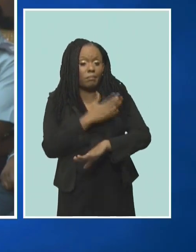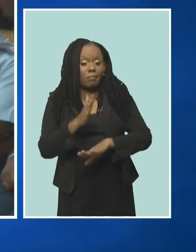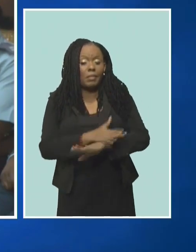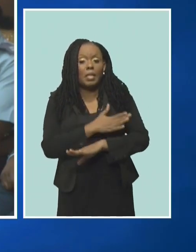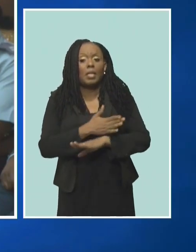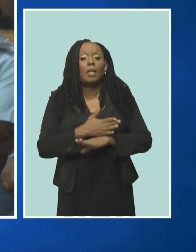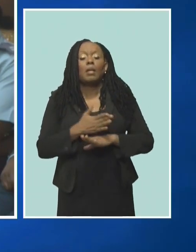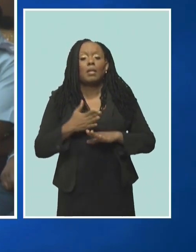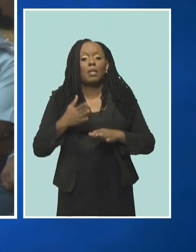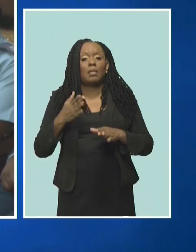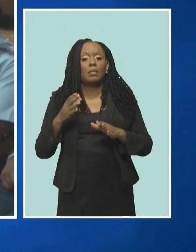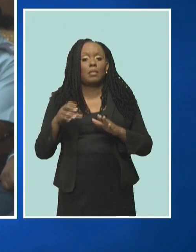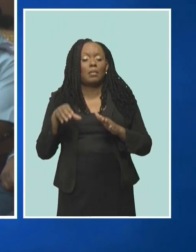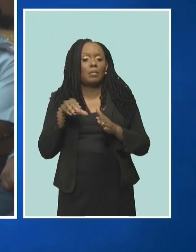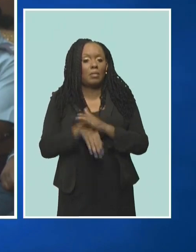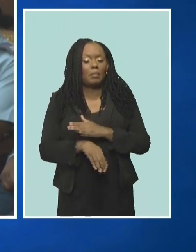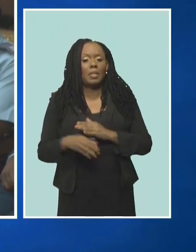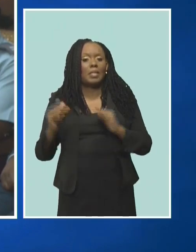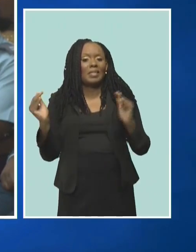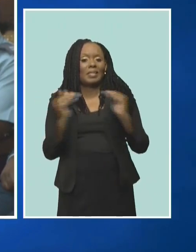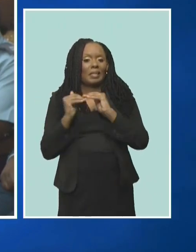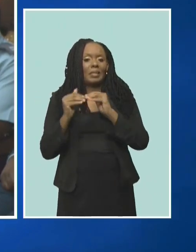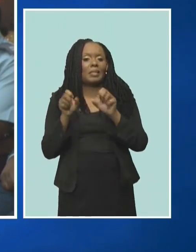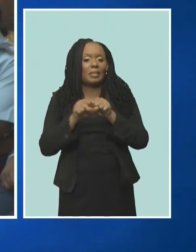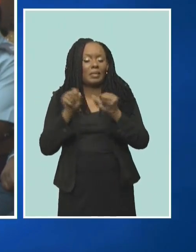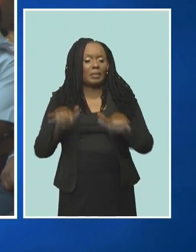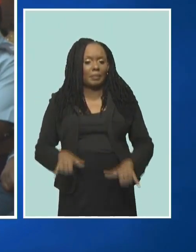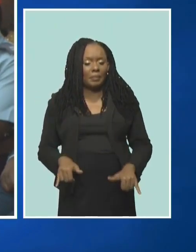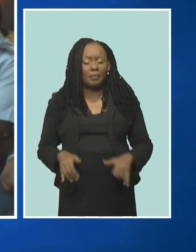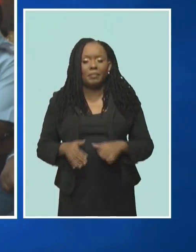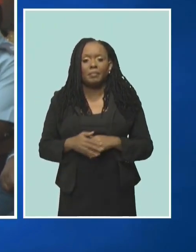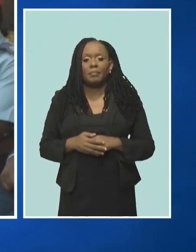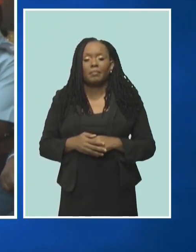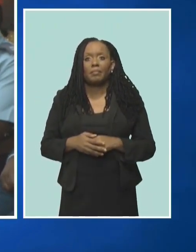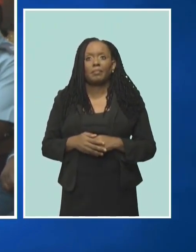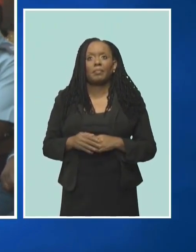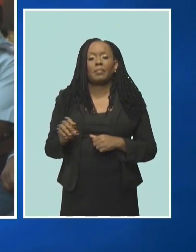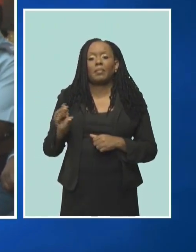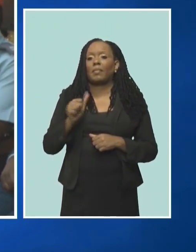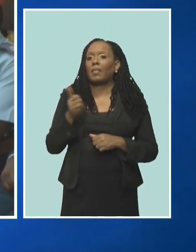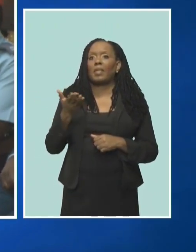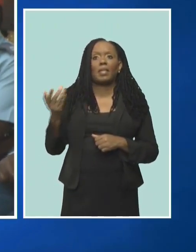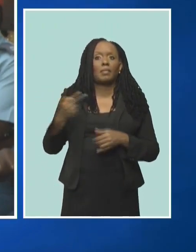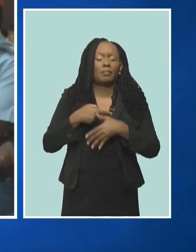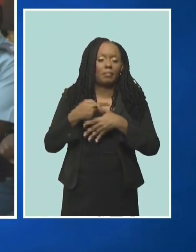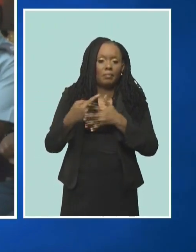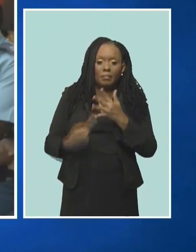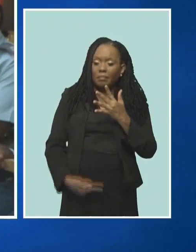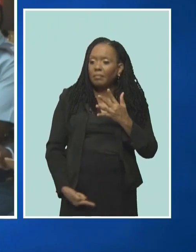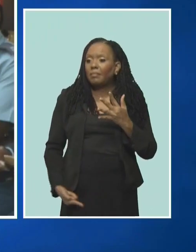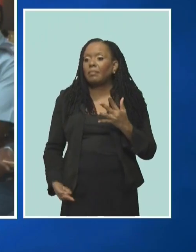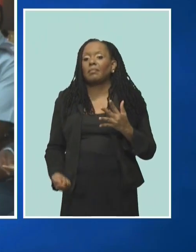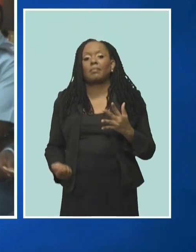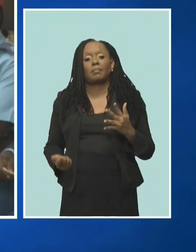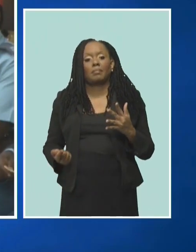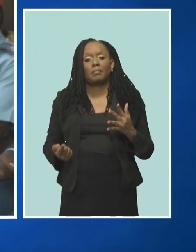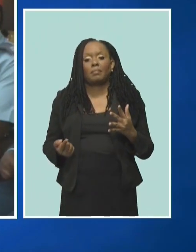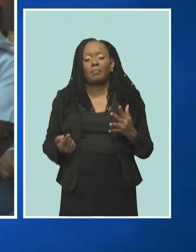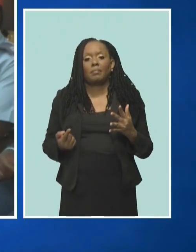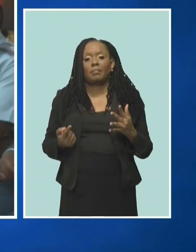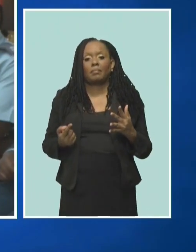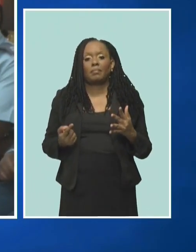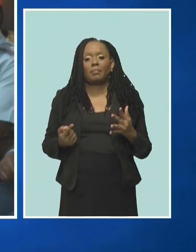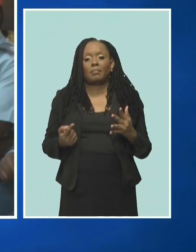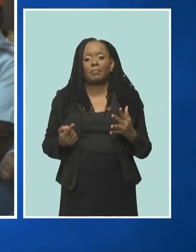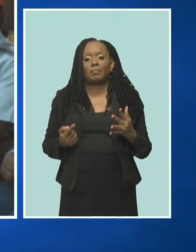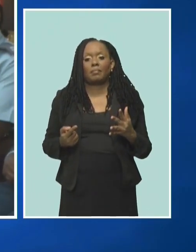Sir, Mr. President, there are also other things that can be considered as it relates to bringing